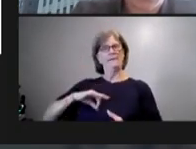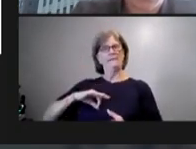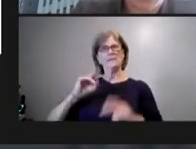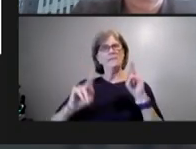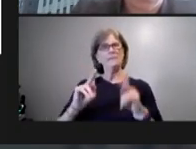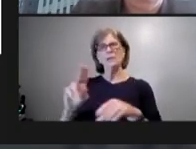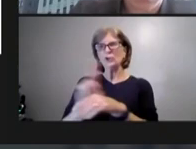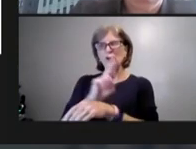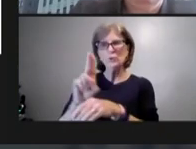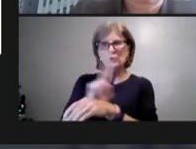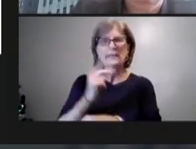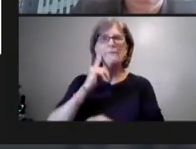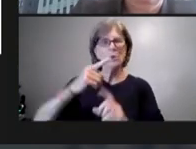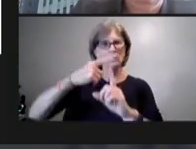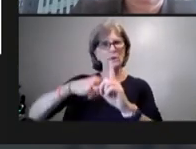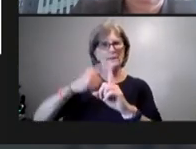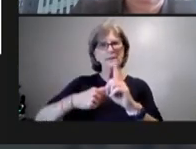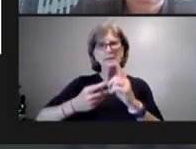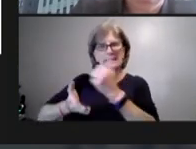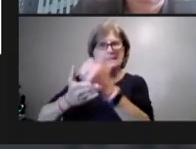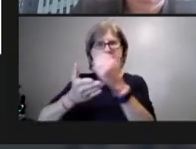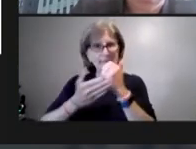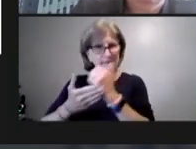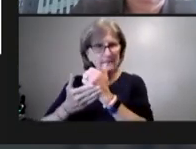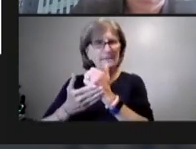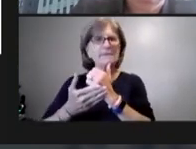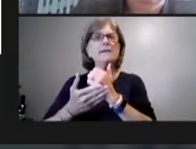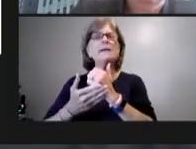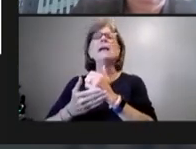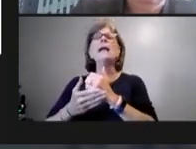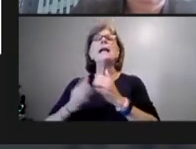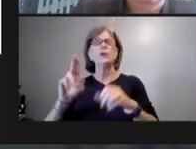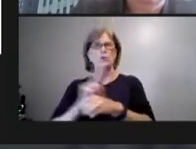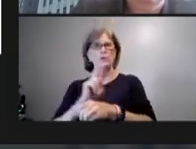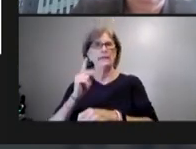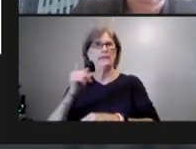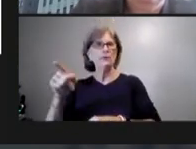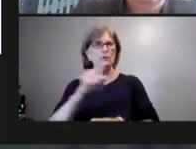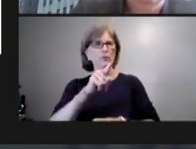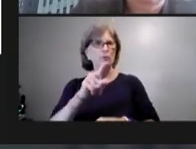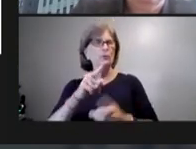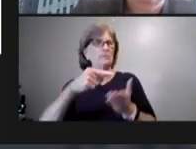rental assistance mechanism into the community to be able to pay